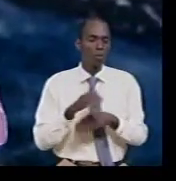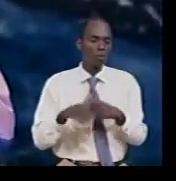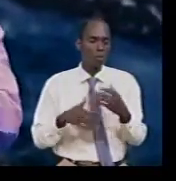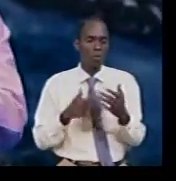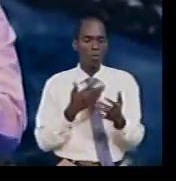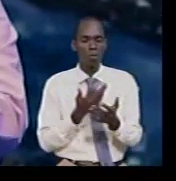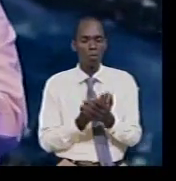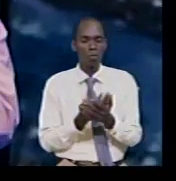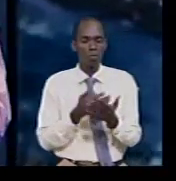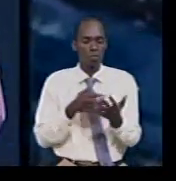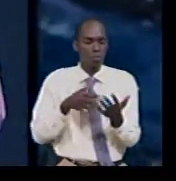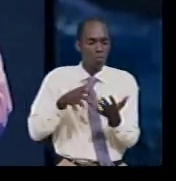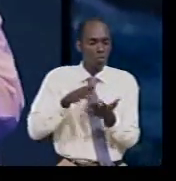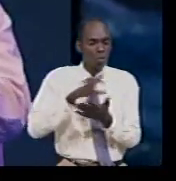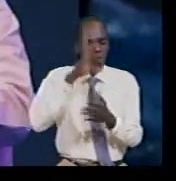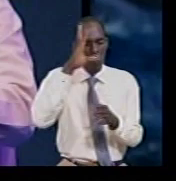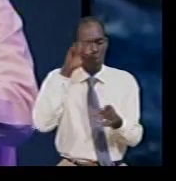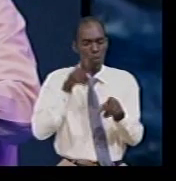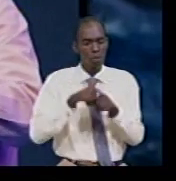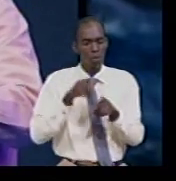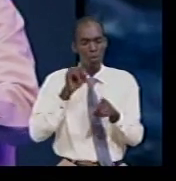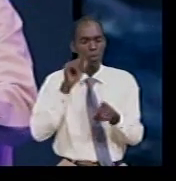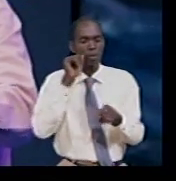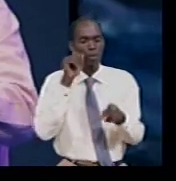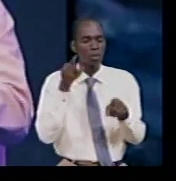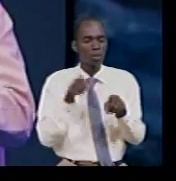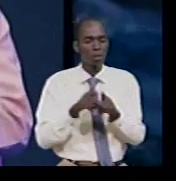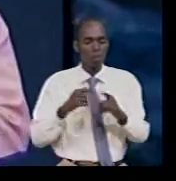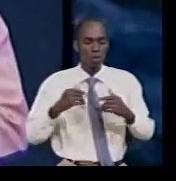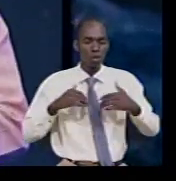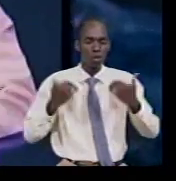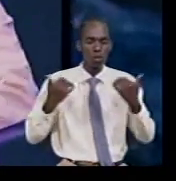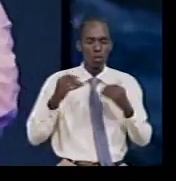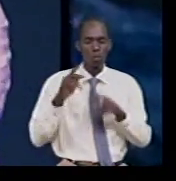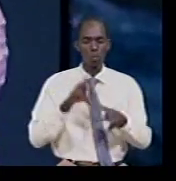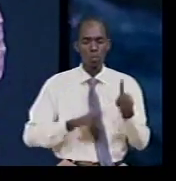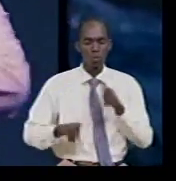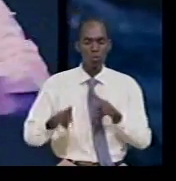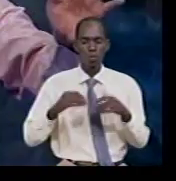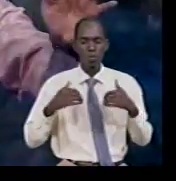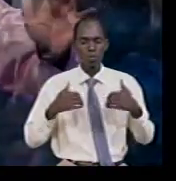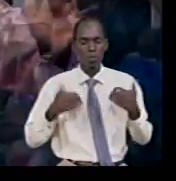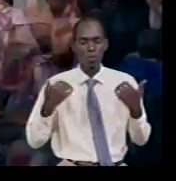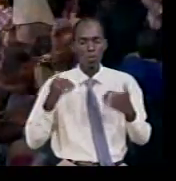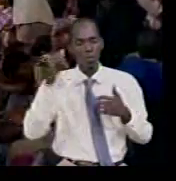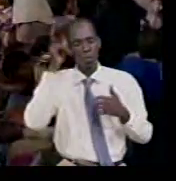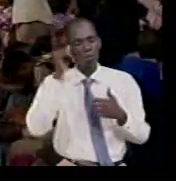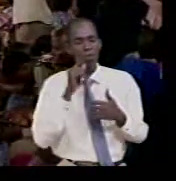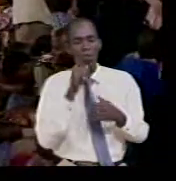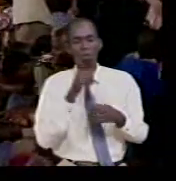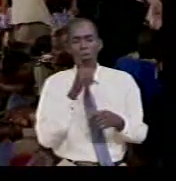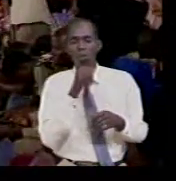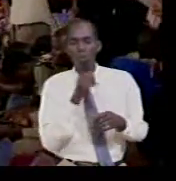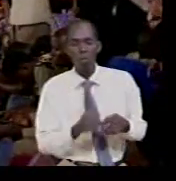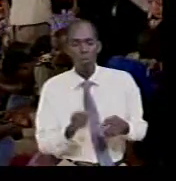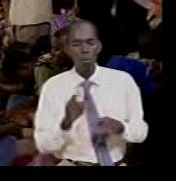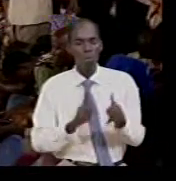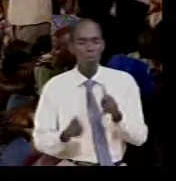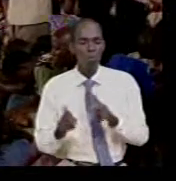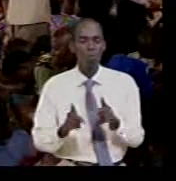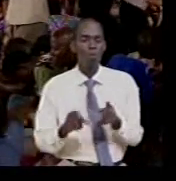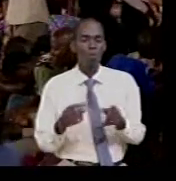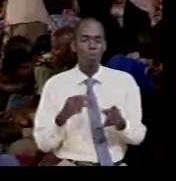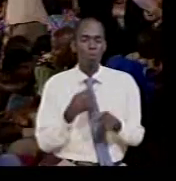come. Lord, I pray, according to your mercy, according to your love, forgive the past in